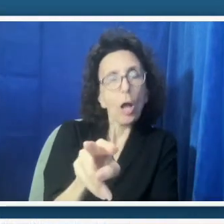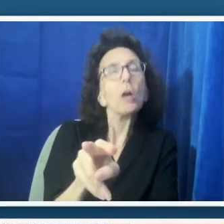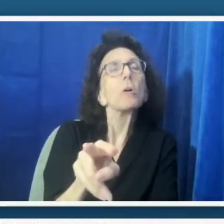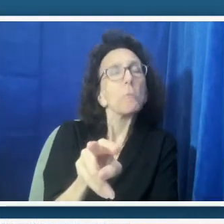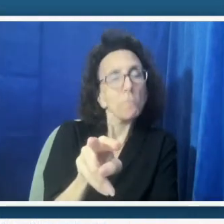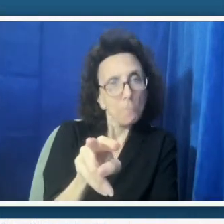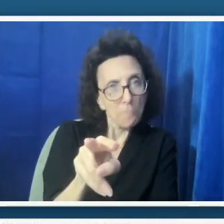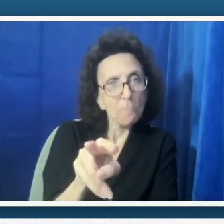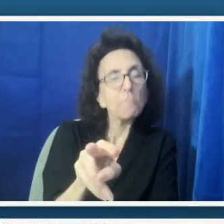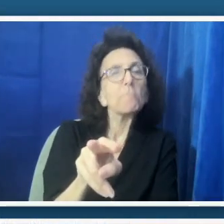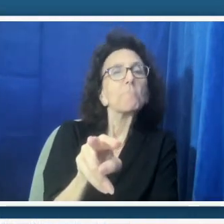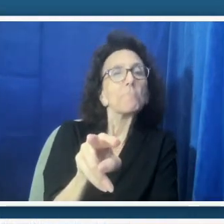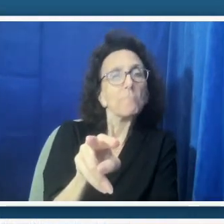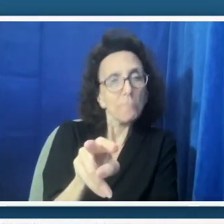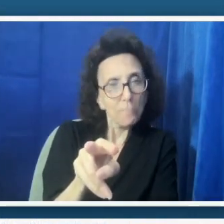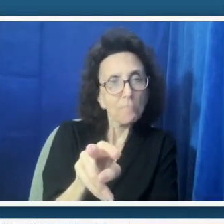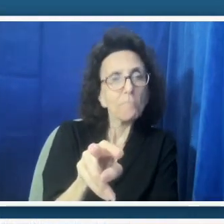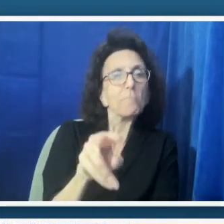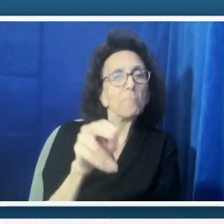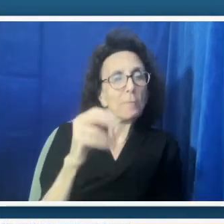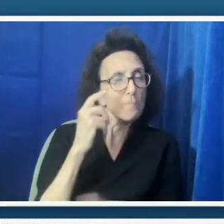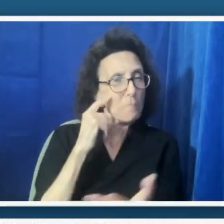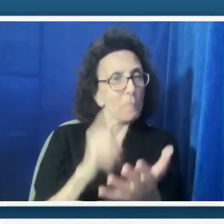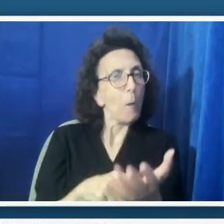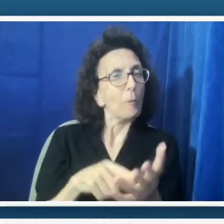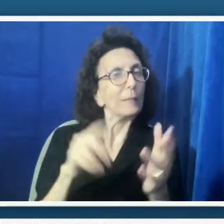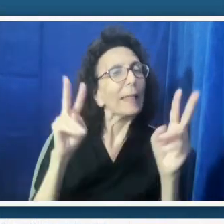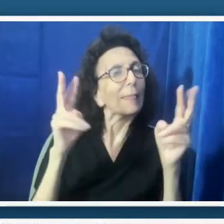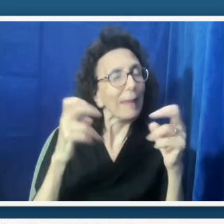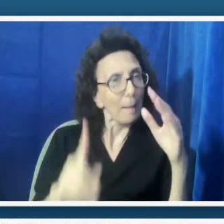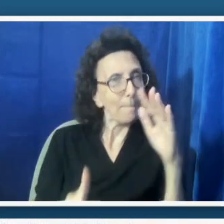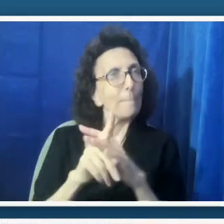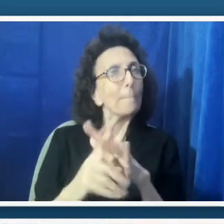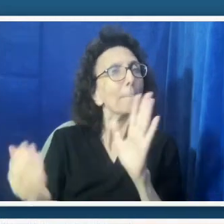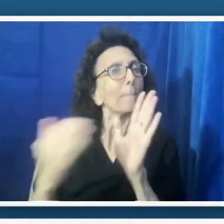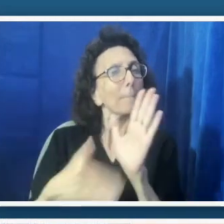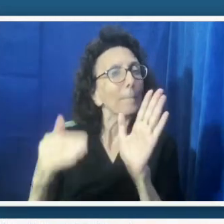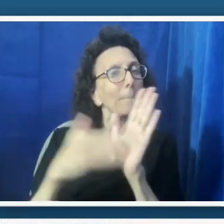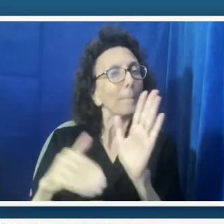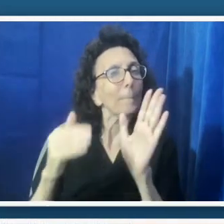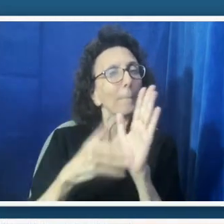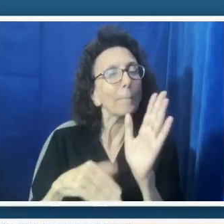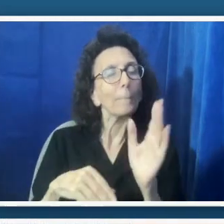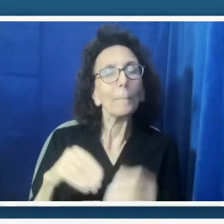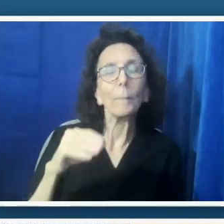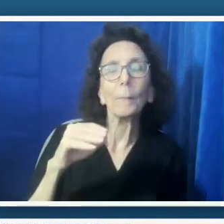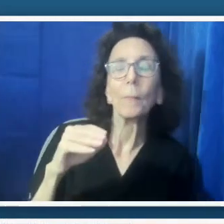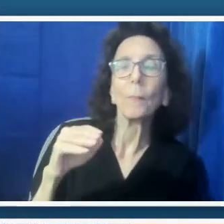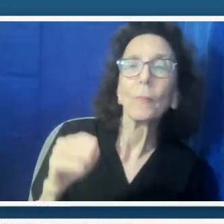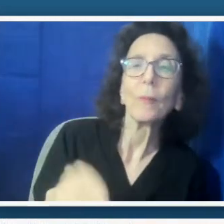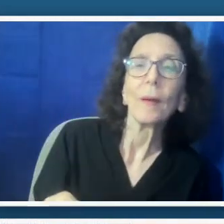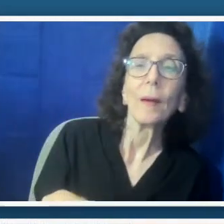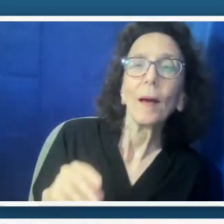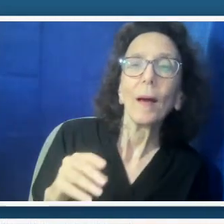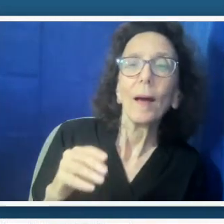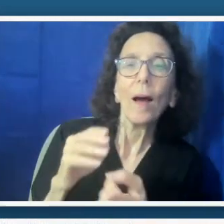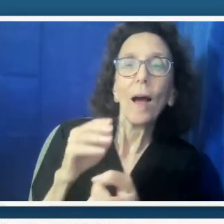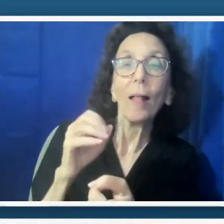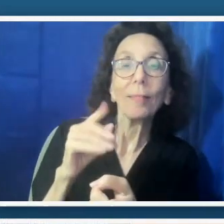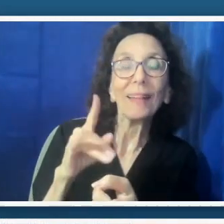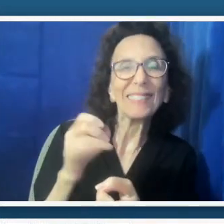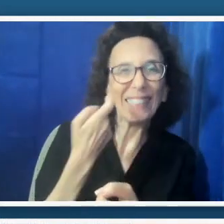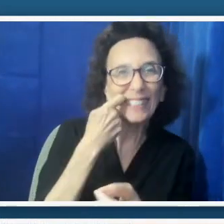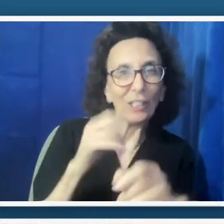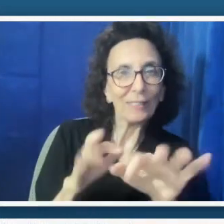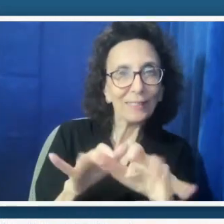that these are themes that are just repeated over and over. Mm-hmm. So I think Leslie took the words right out of my mouth when she put